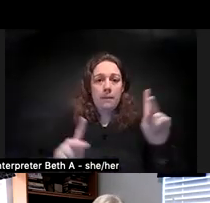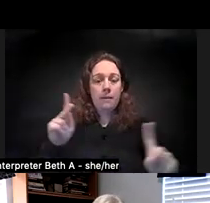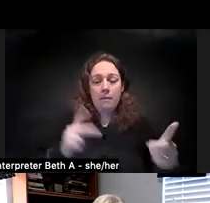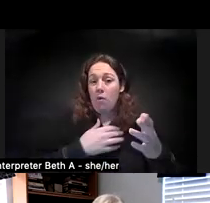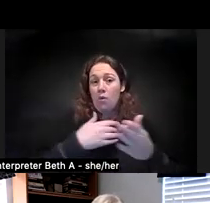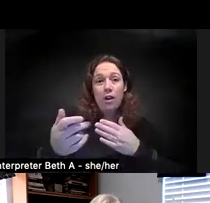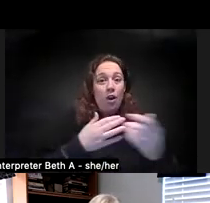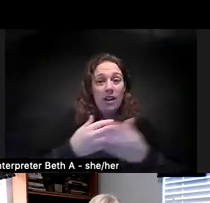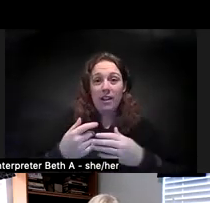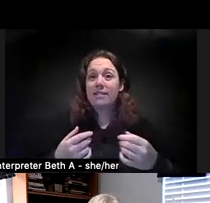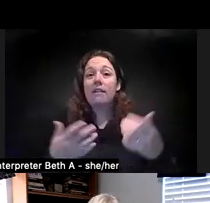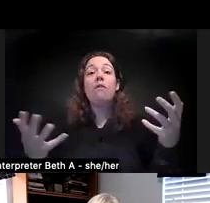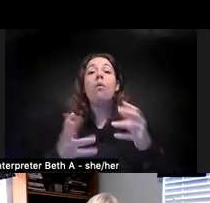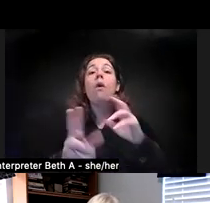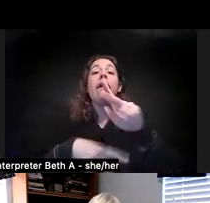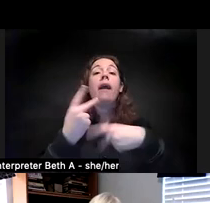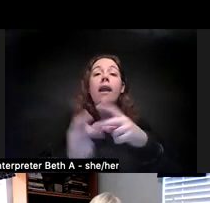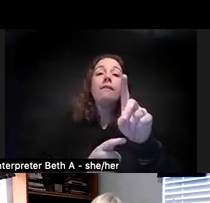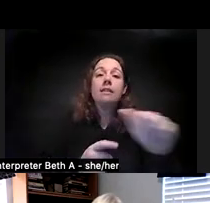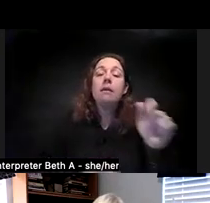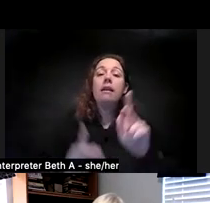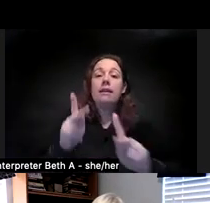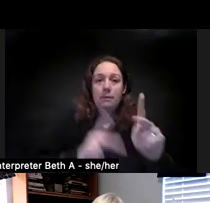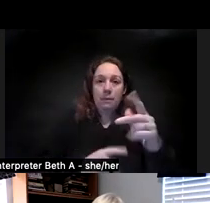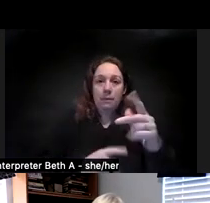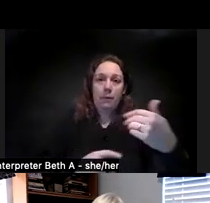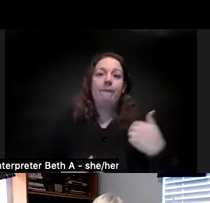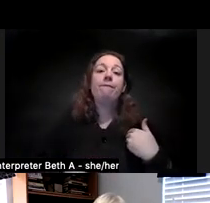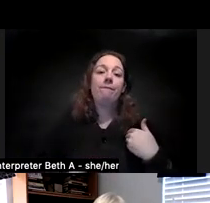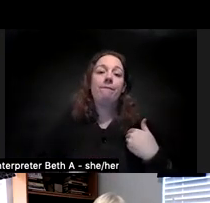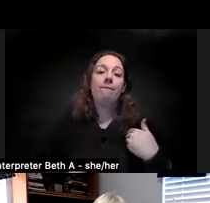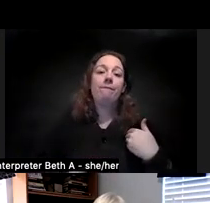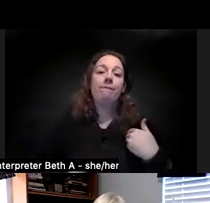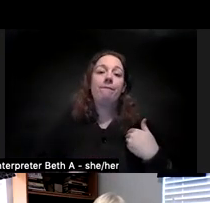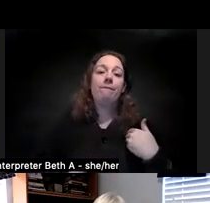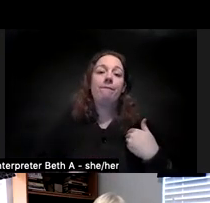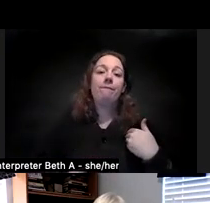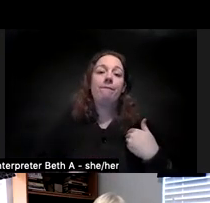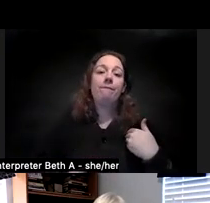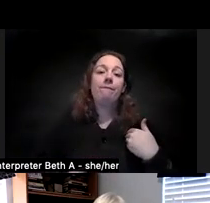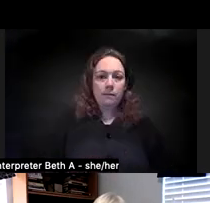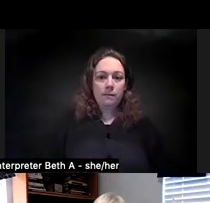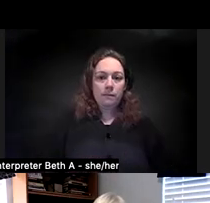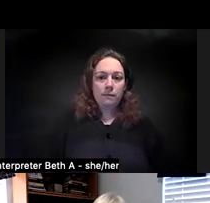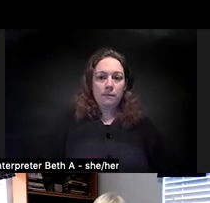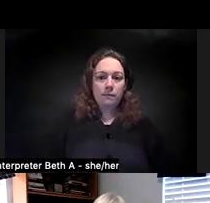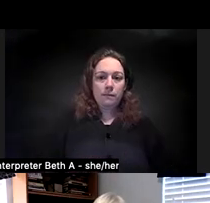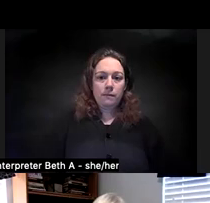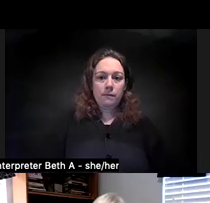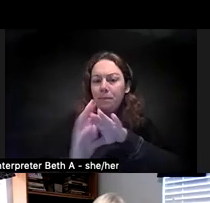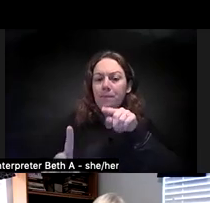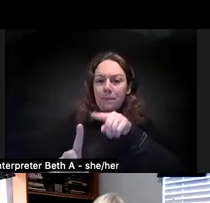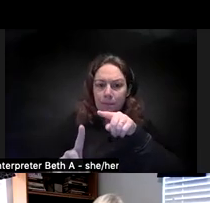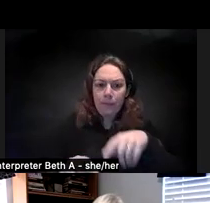have disabilities as well. Historic houses, you could just go back